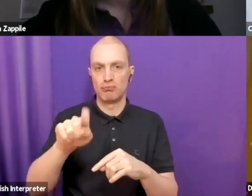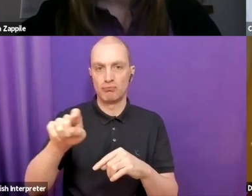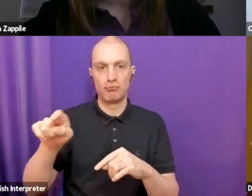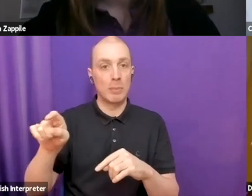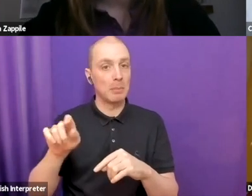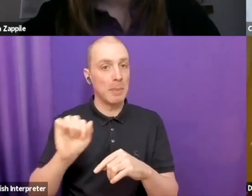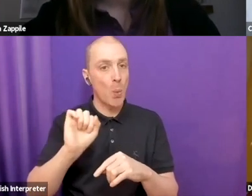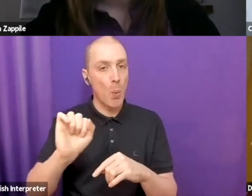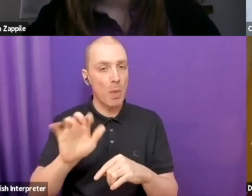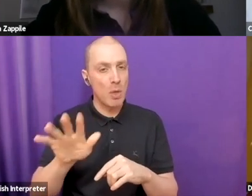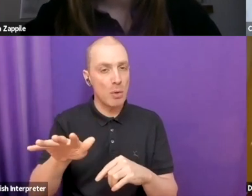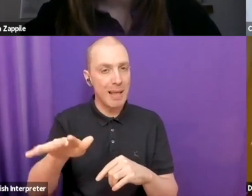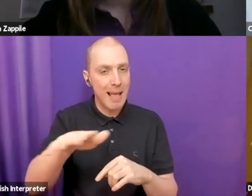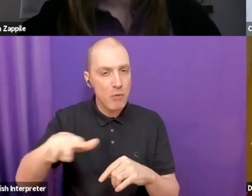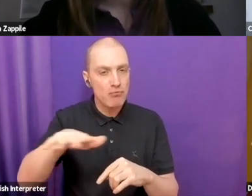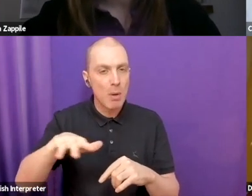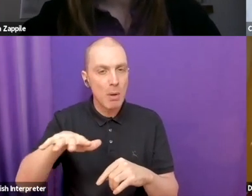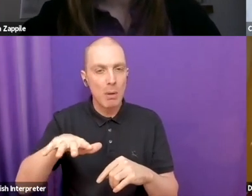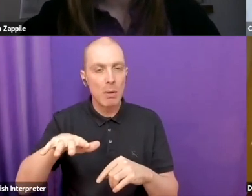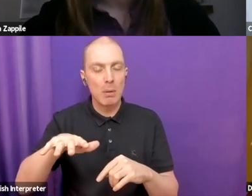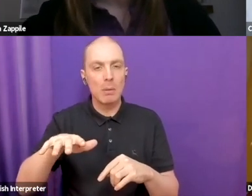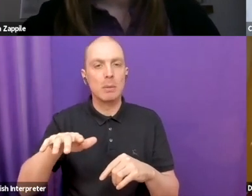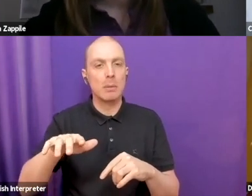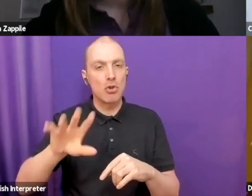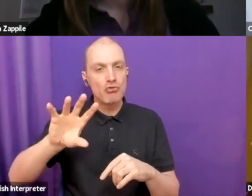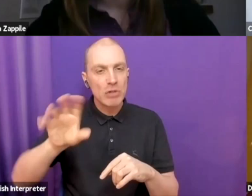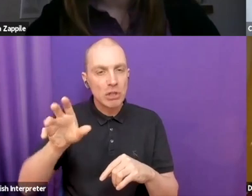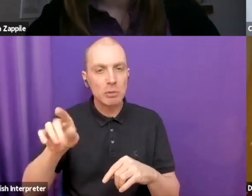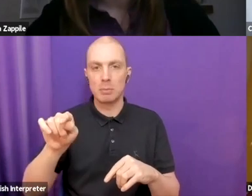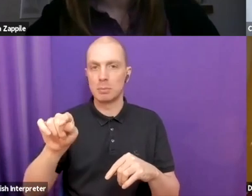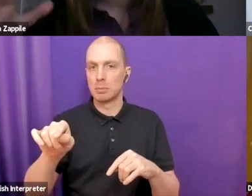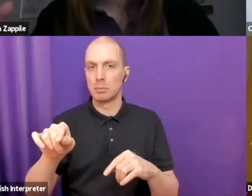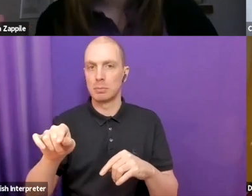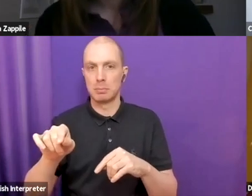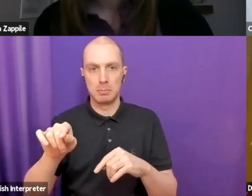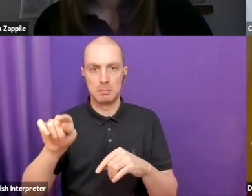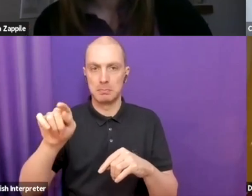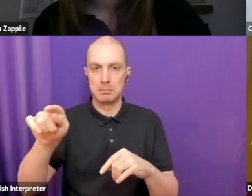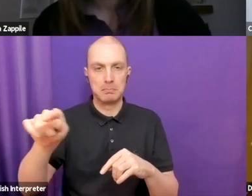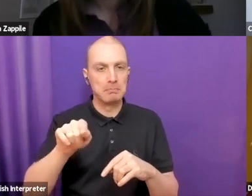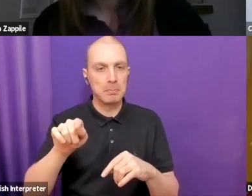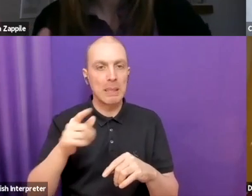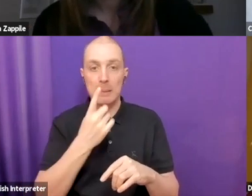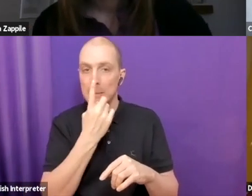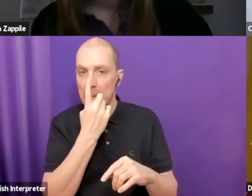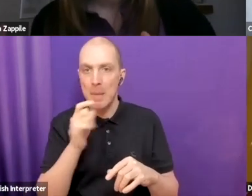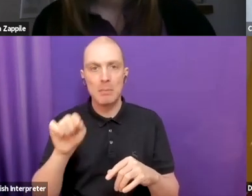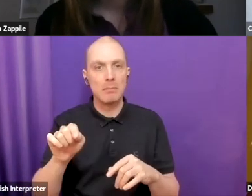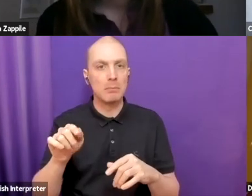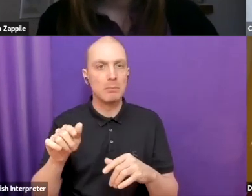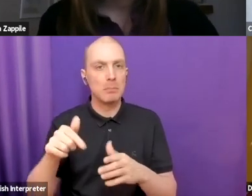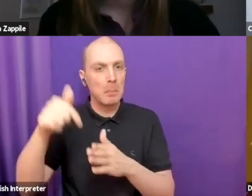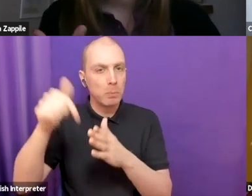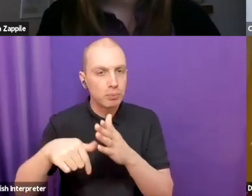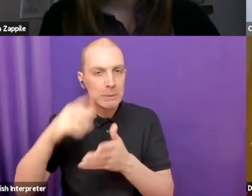provide data, information coming from a more extensive, let's say, area.